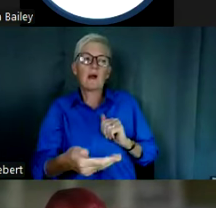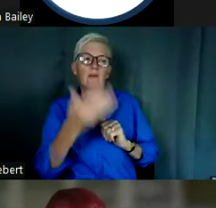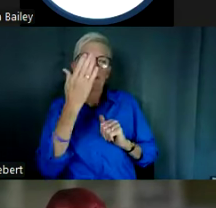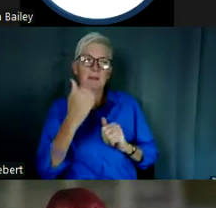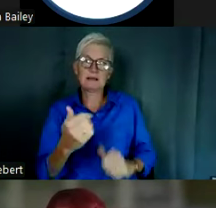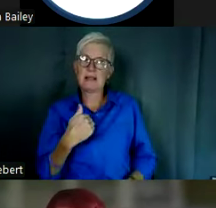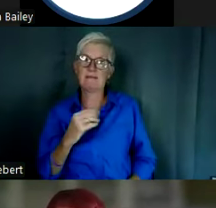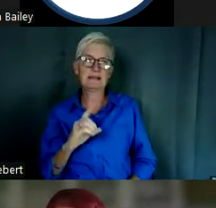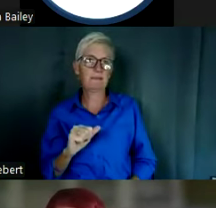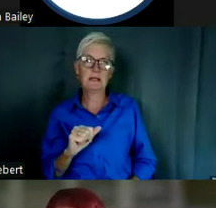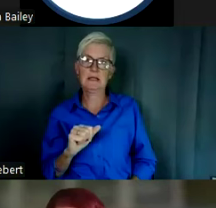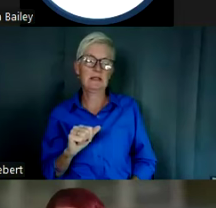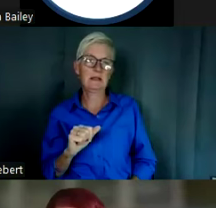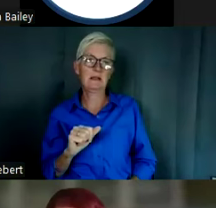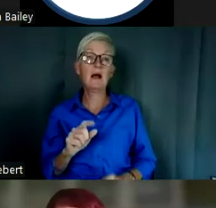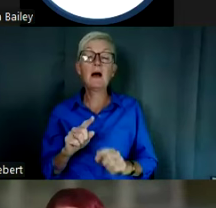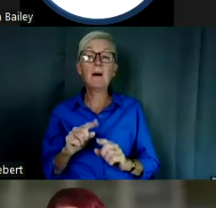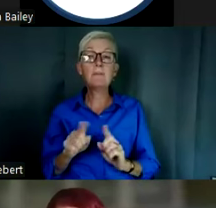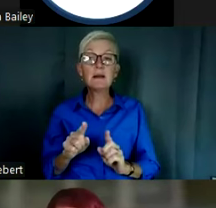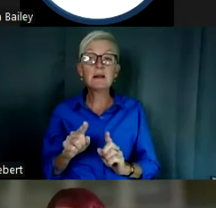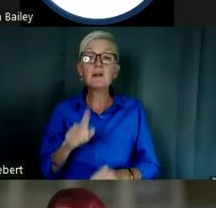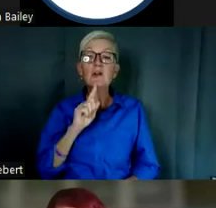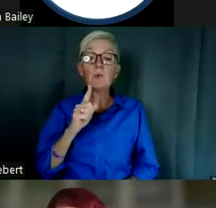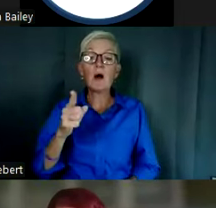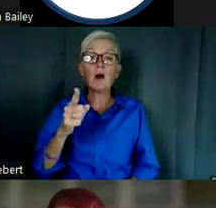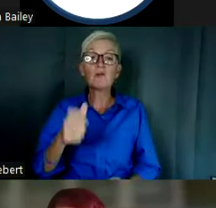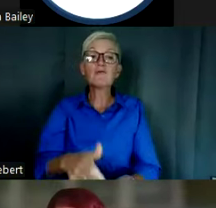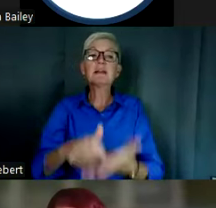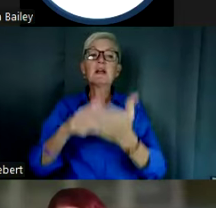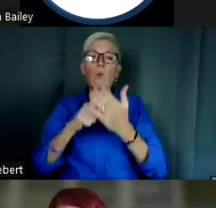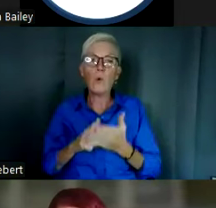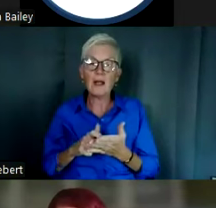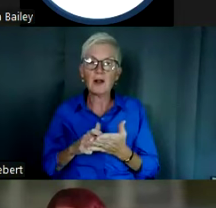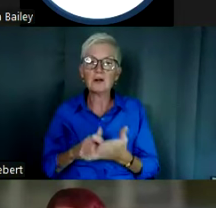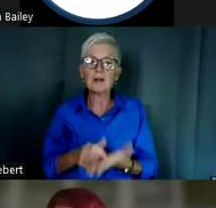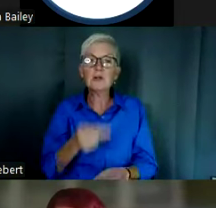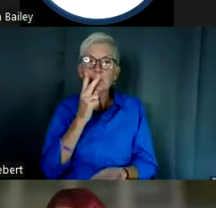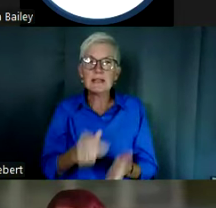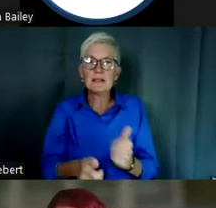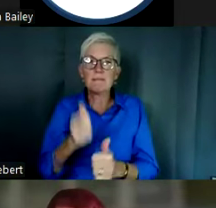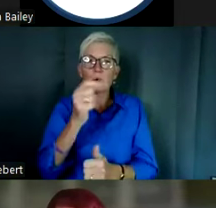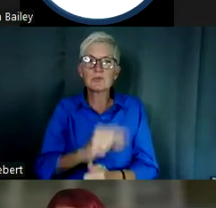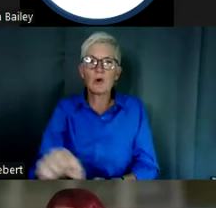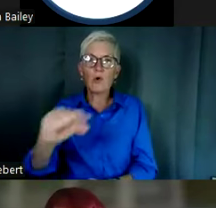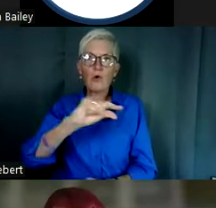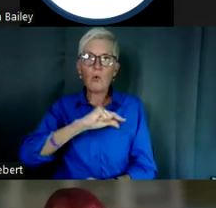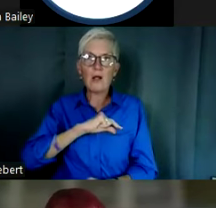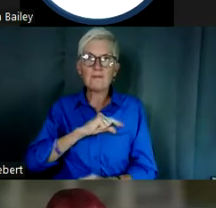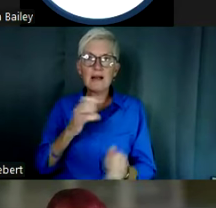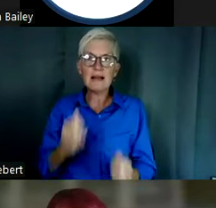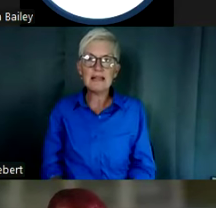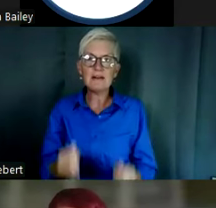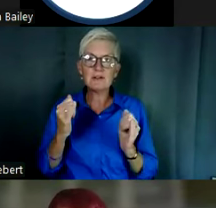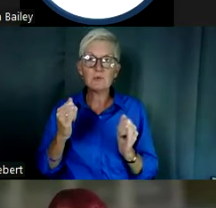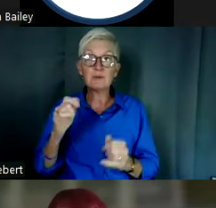disability. You're required to look at the most qualified individual. What you have to be careful about is that you're not